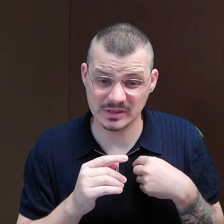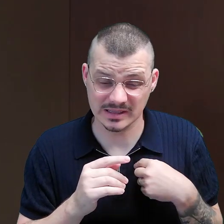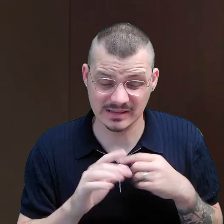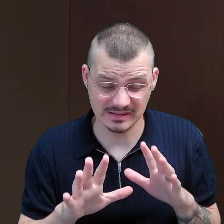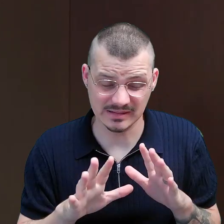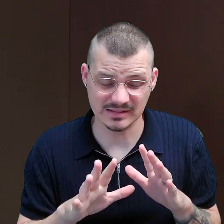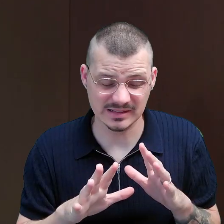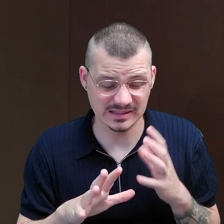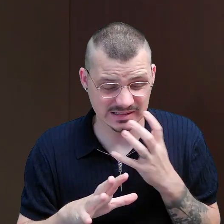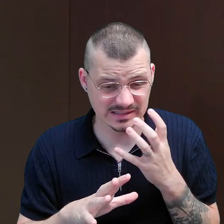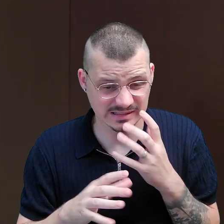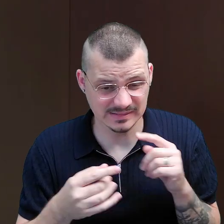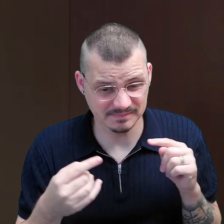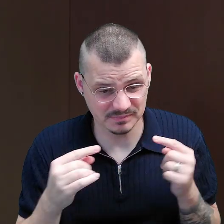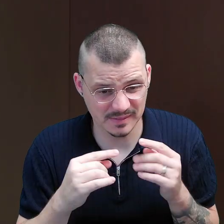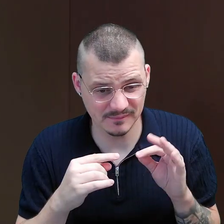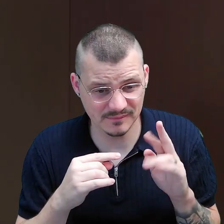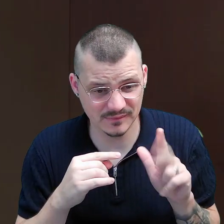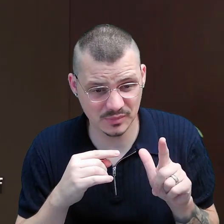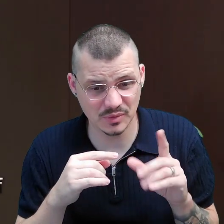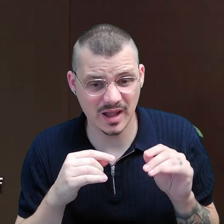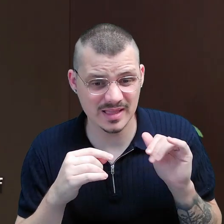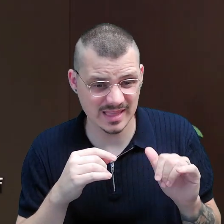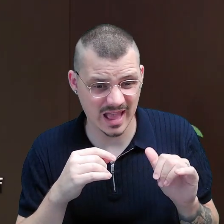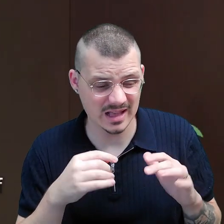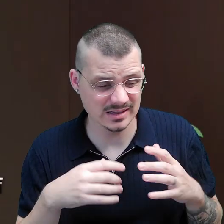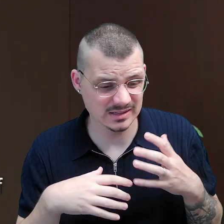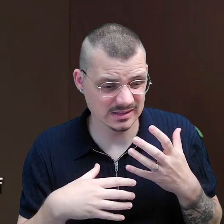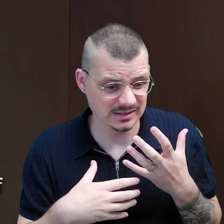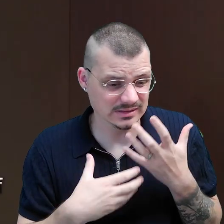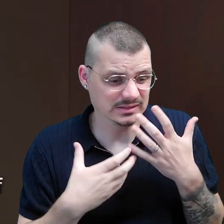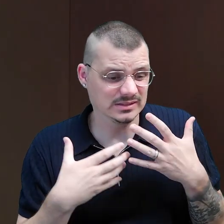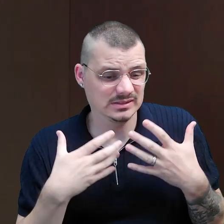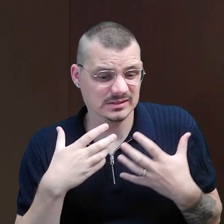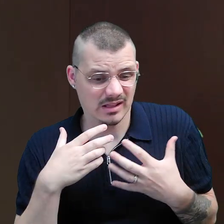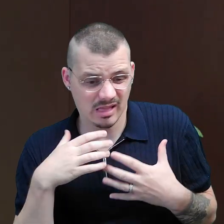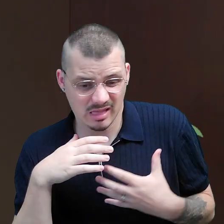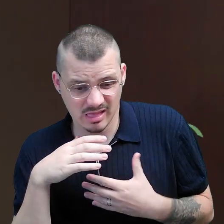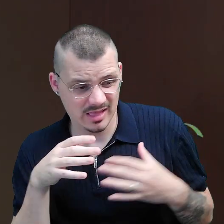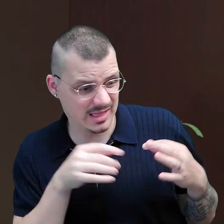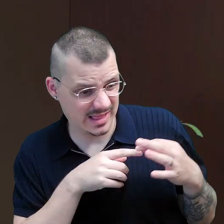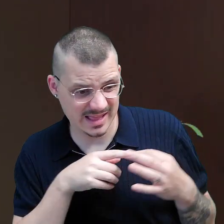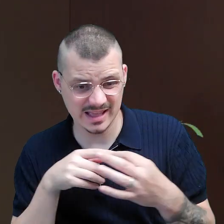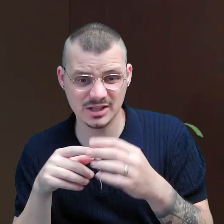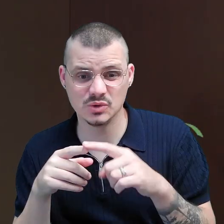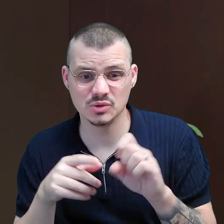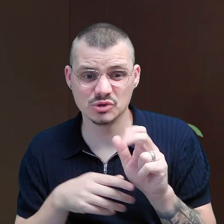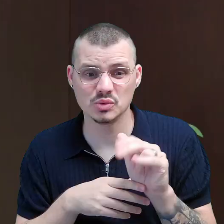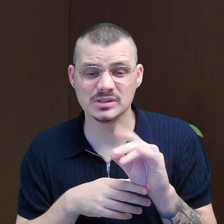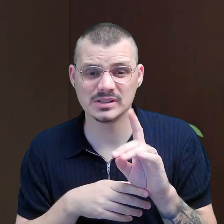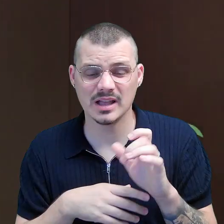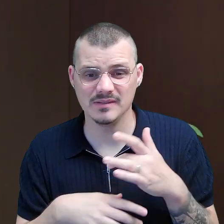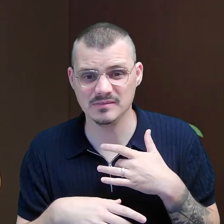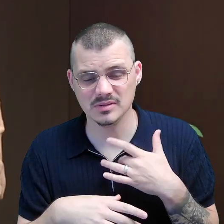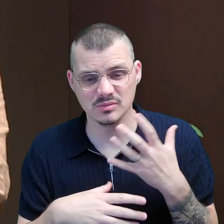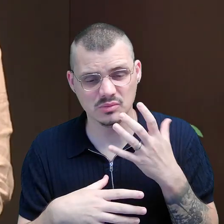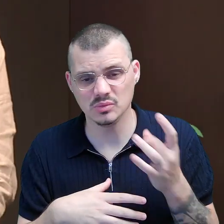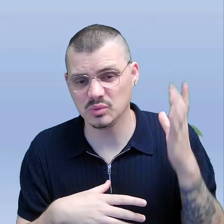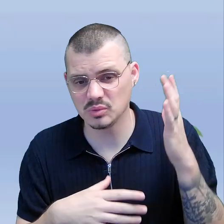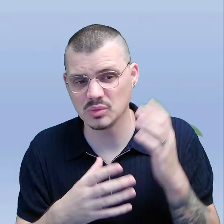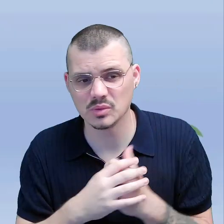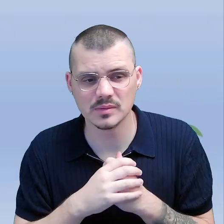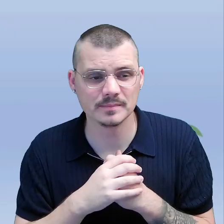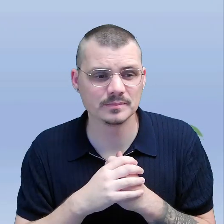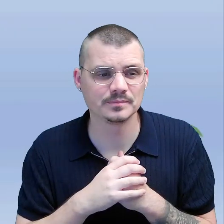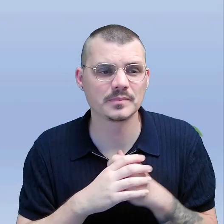sounds to me pretty excruciating. And the misery leading to that type of suicide sounds pretty horrific as well.